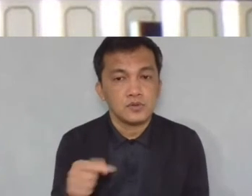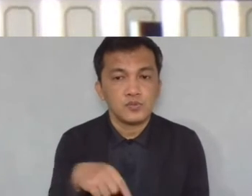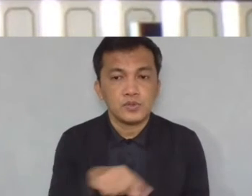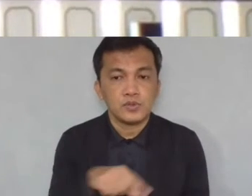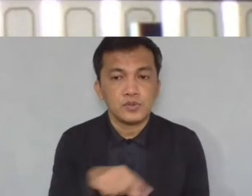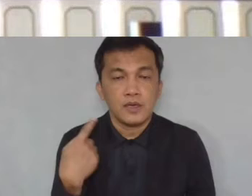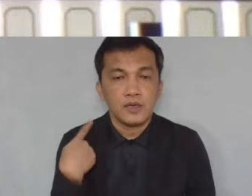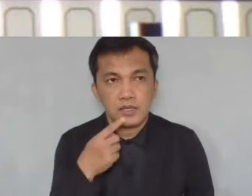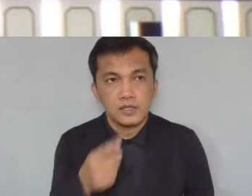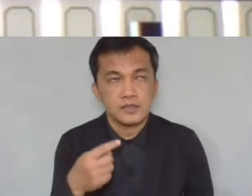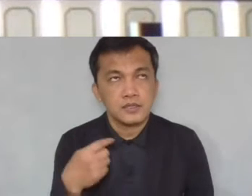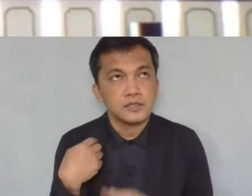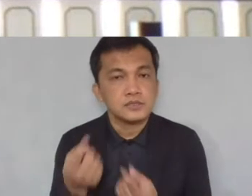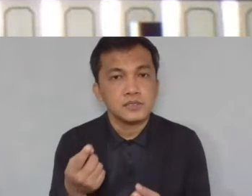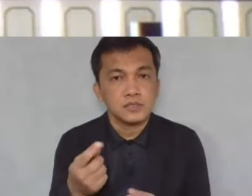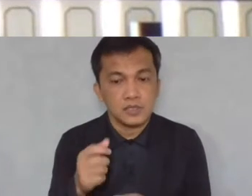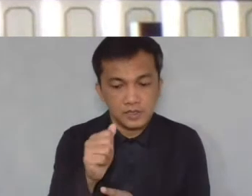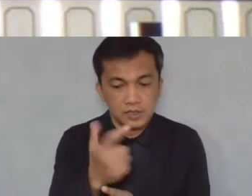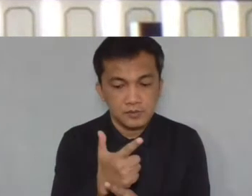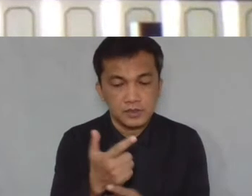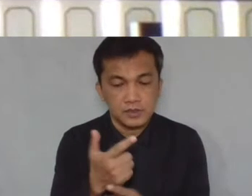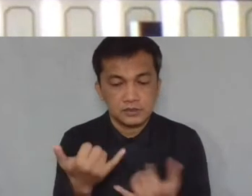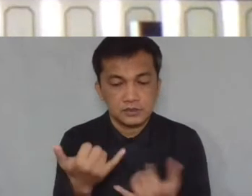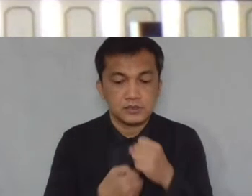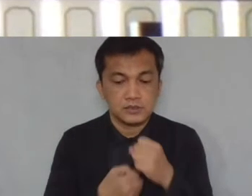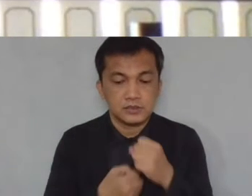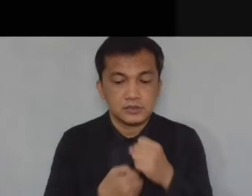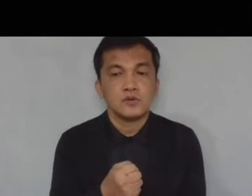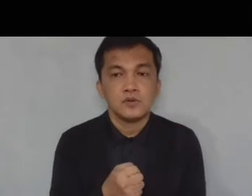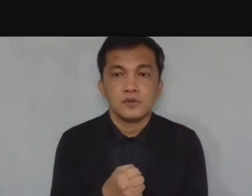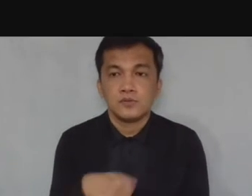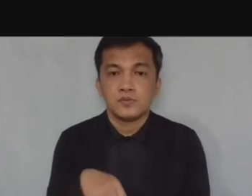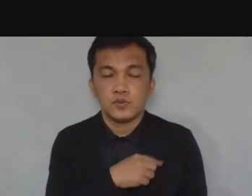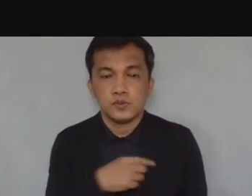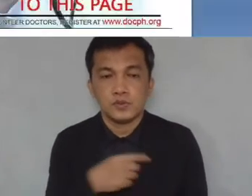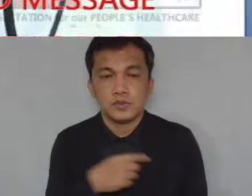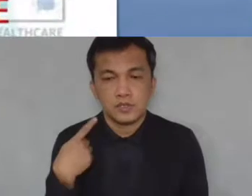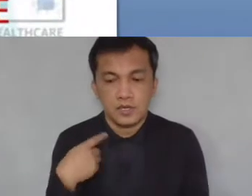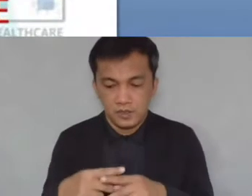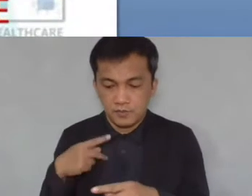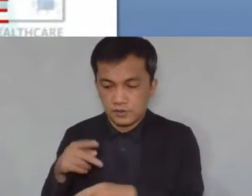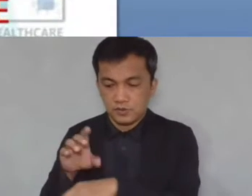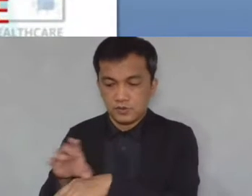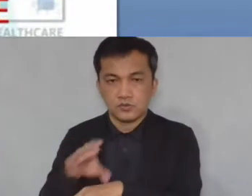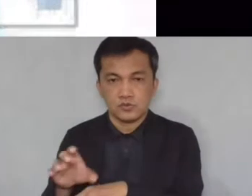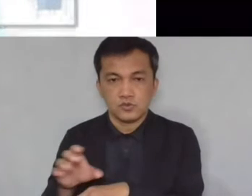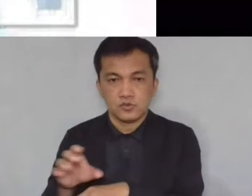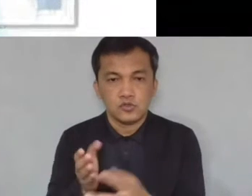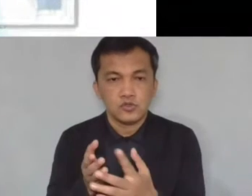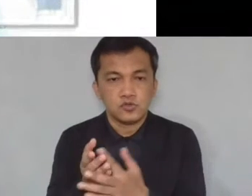we have since April of this year, we have the pre-consultation